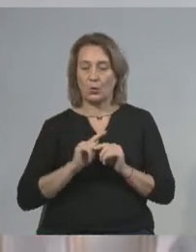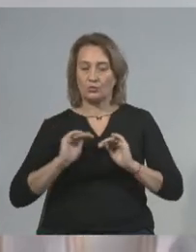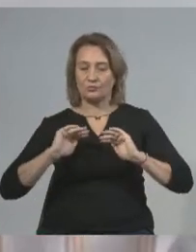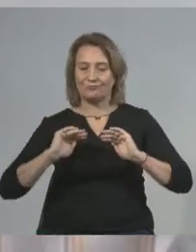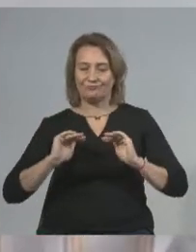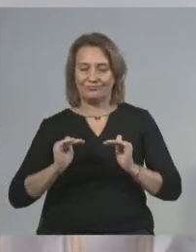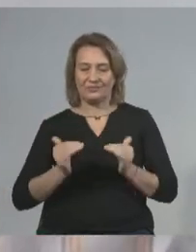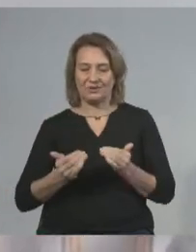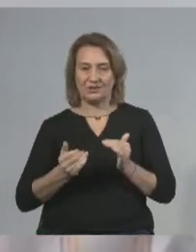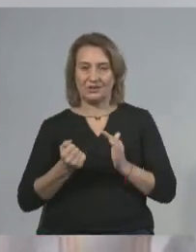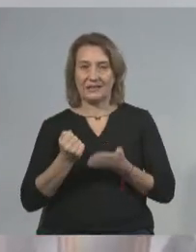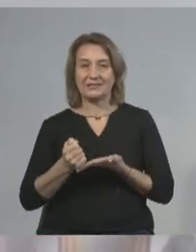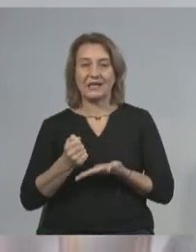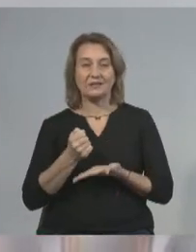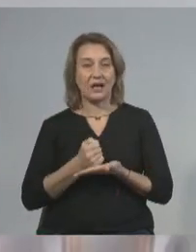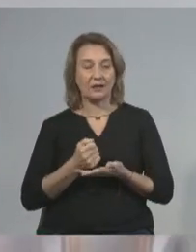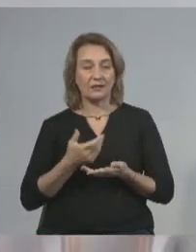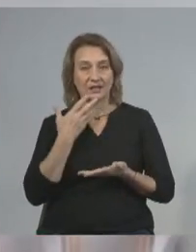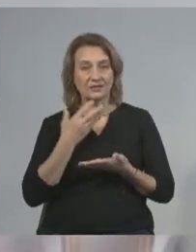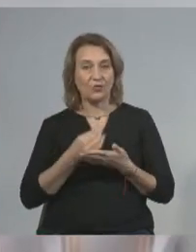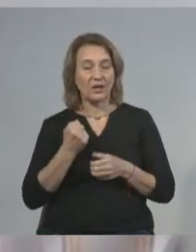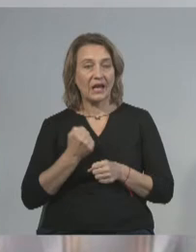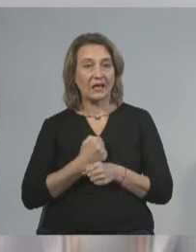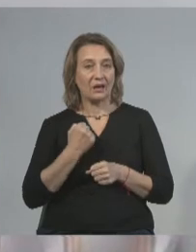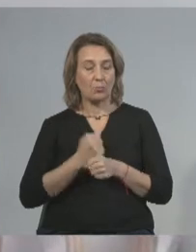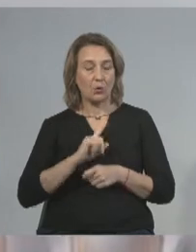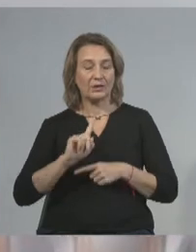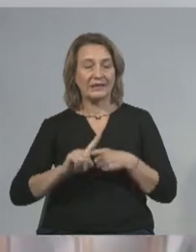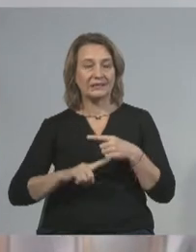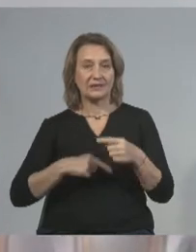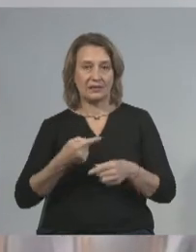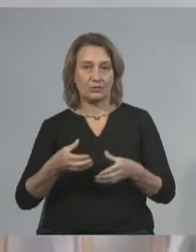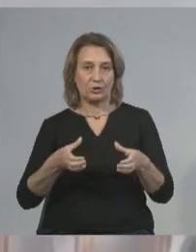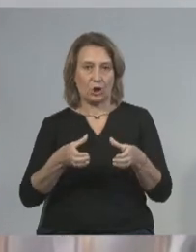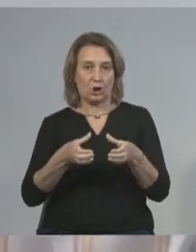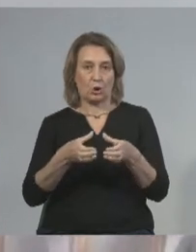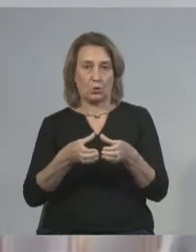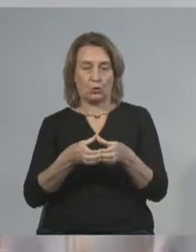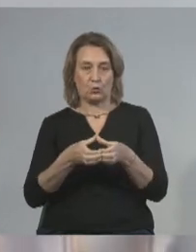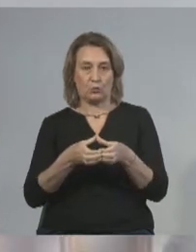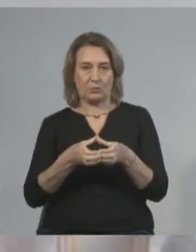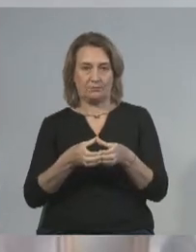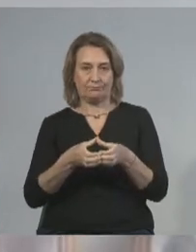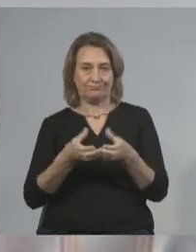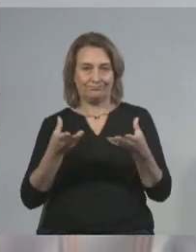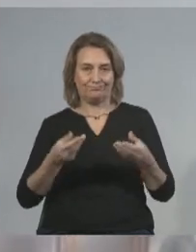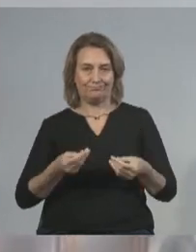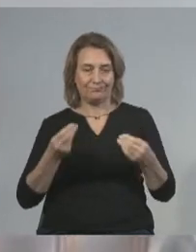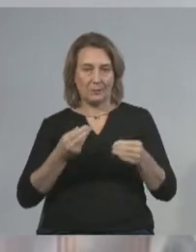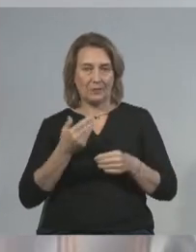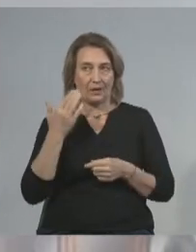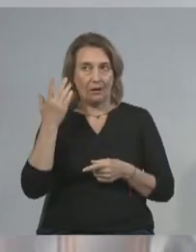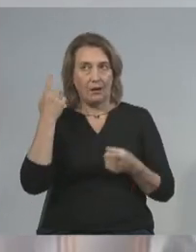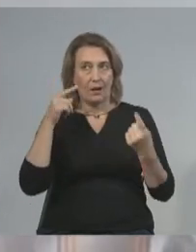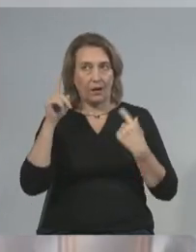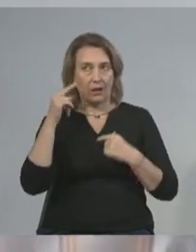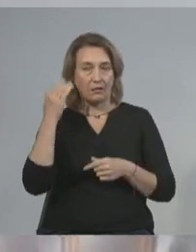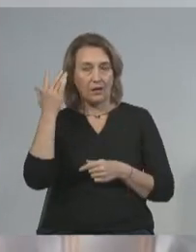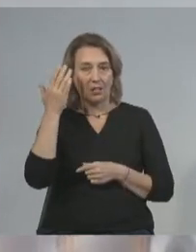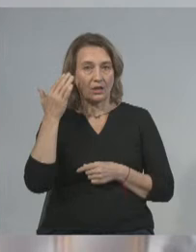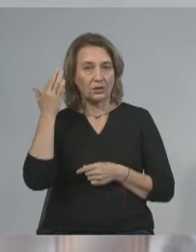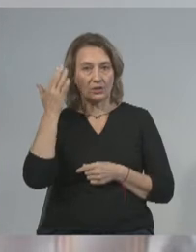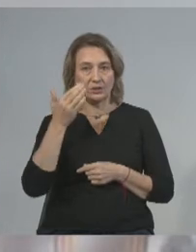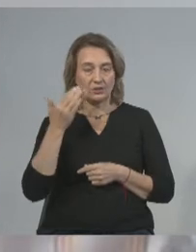low standards of their work another vulnerable group are ideologically